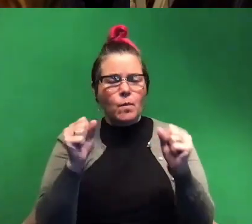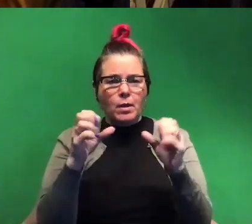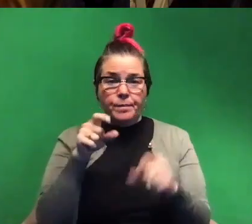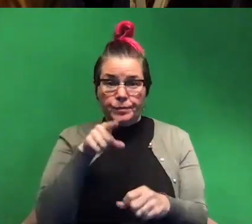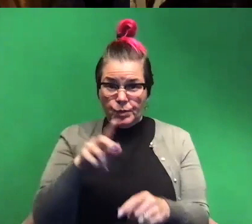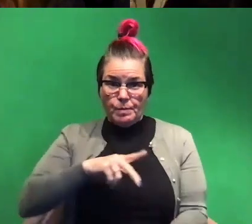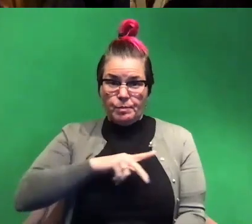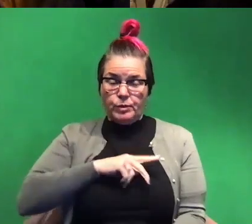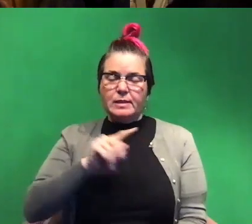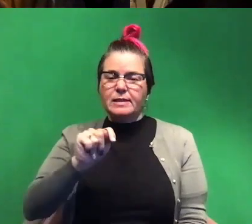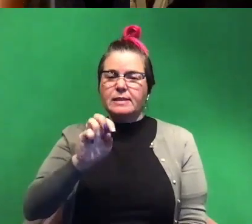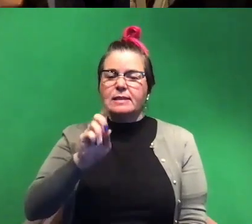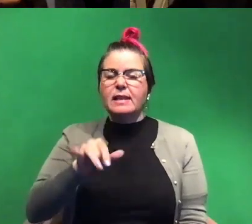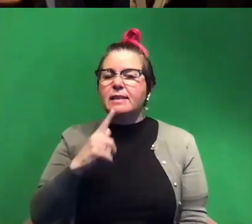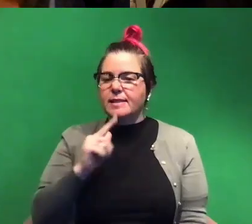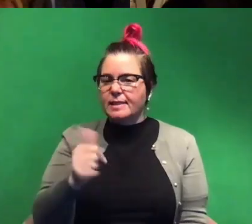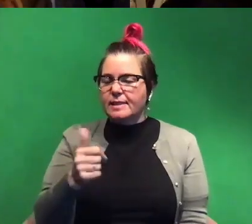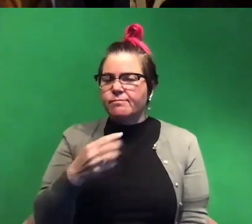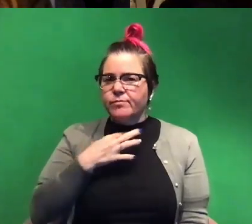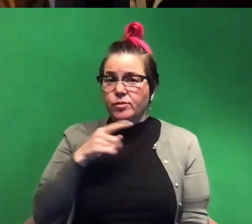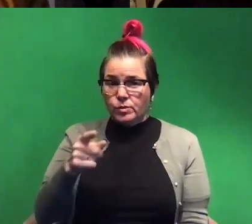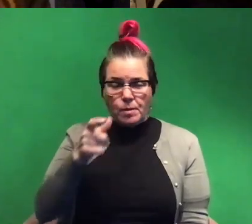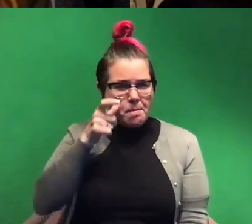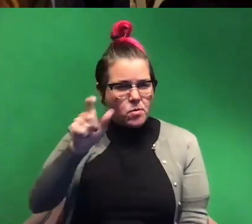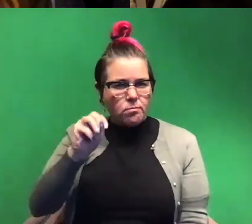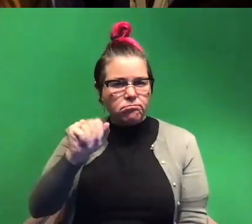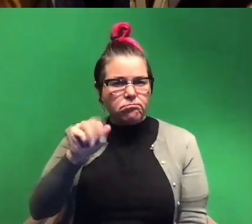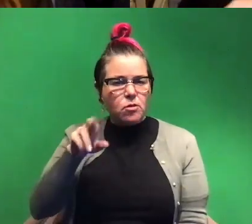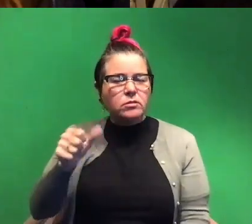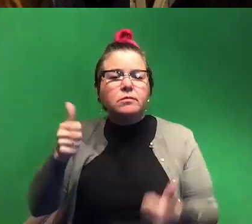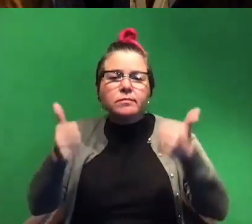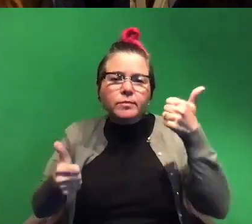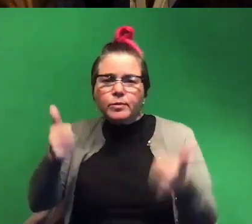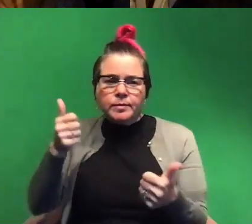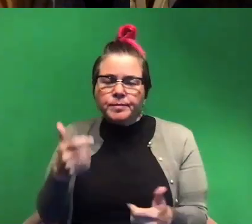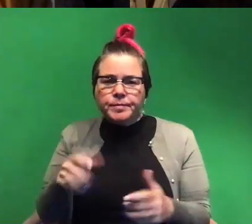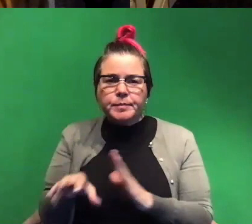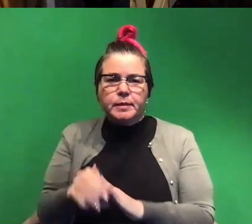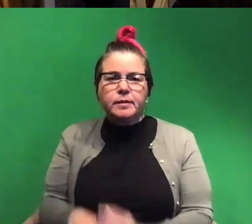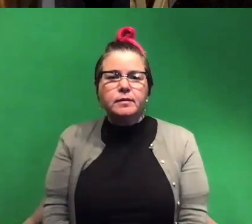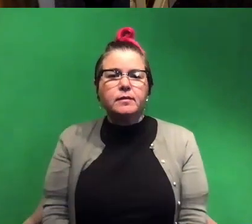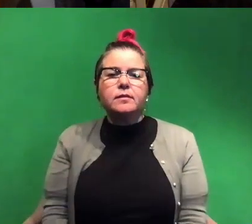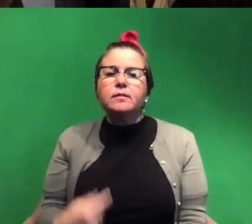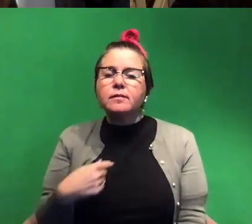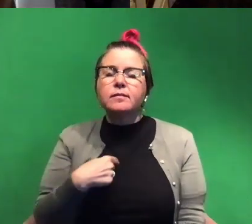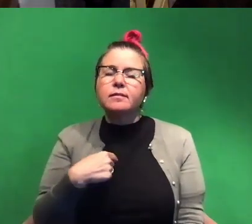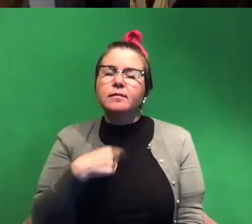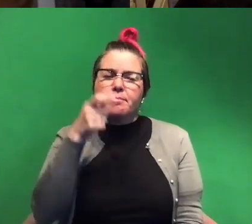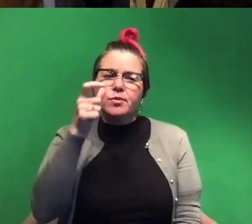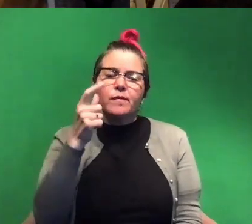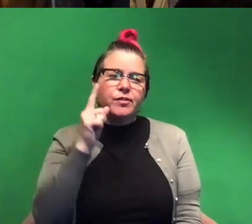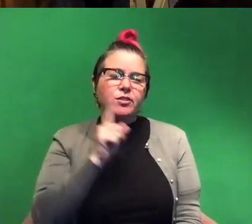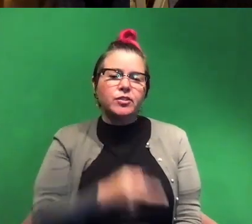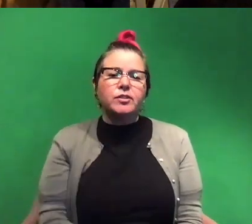from Teddy, age 10, to go to the moon or Mars, which would you pick? Oh, I'll go to the moon. It's so